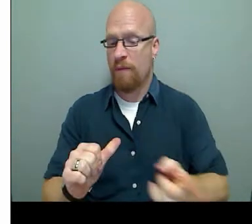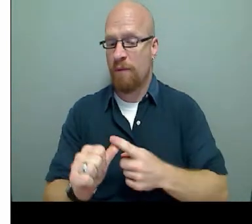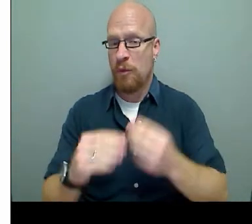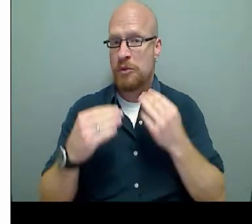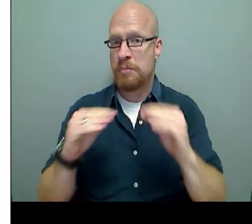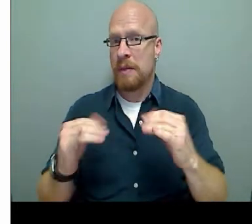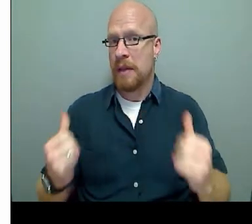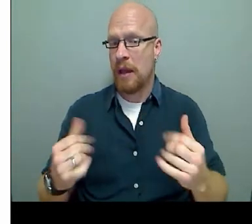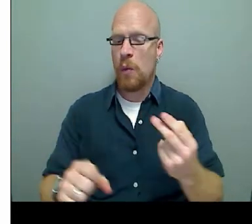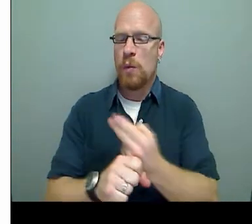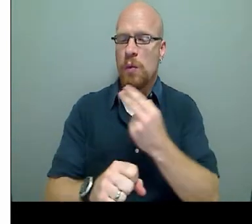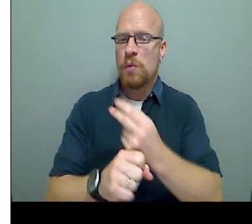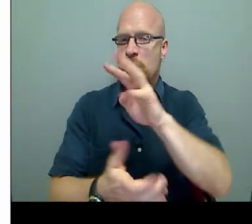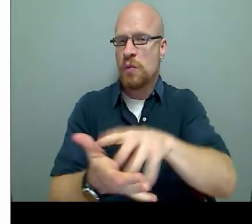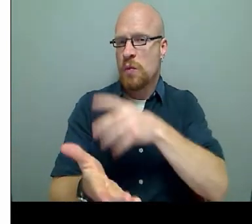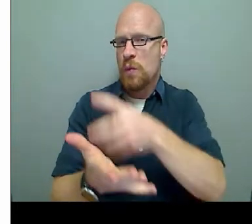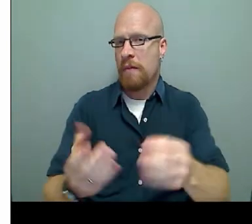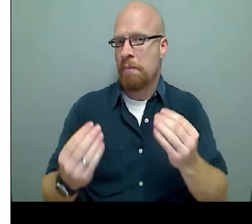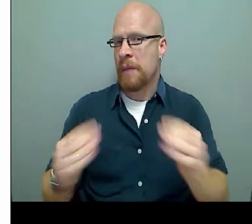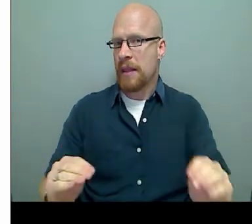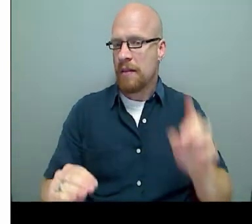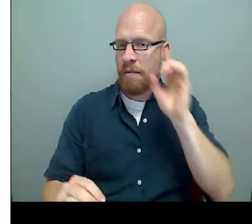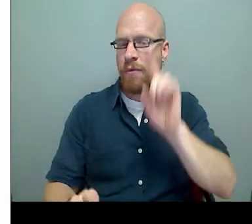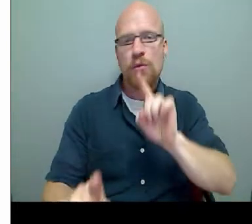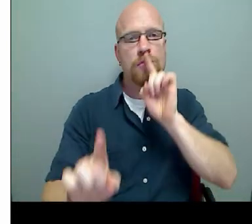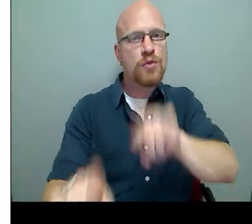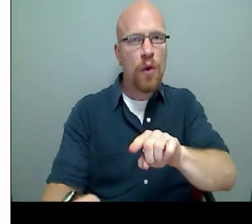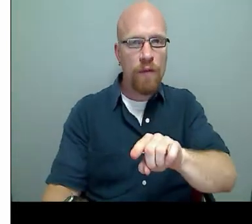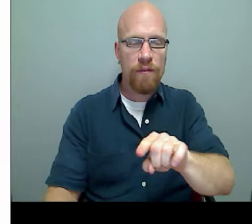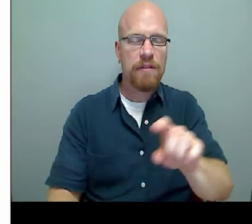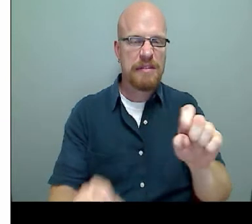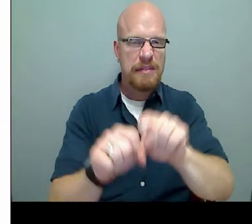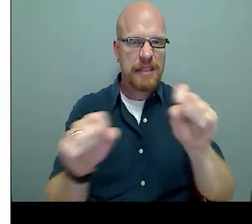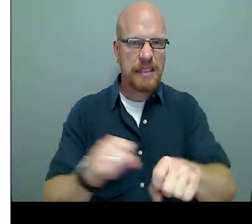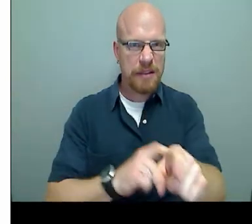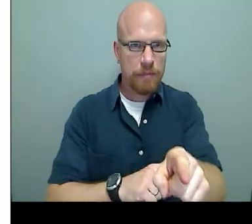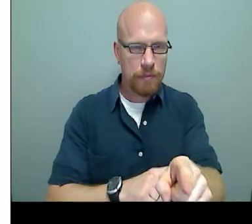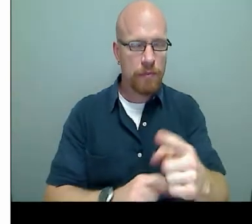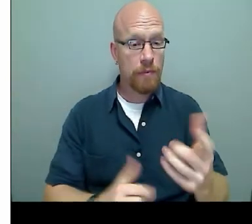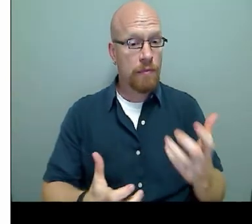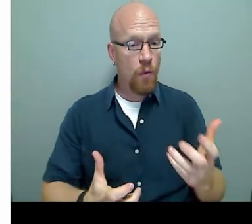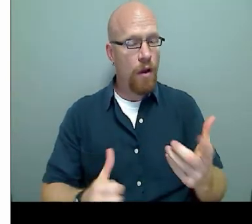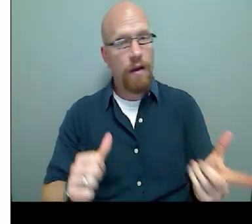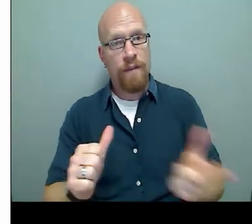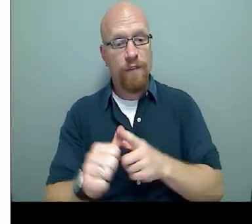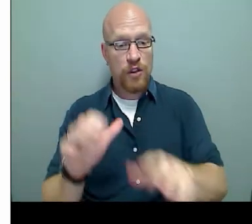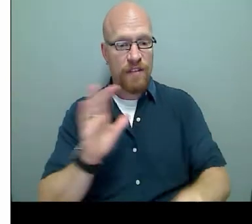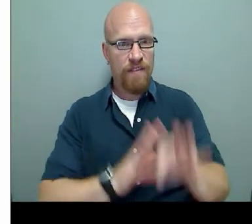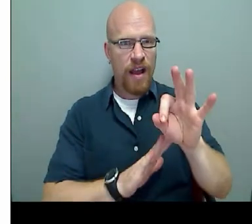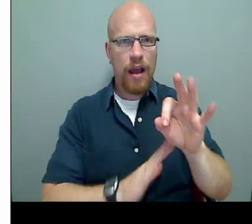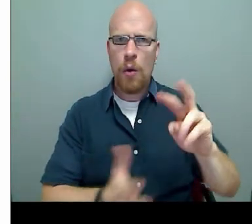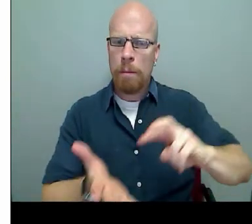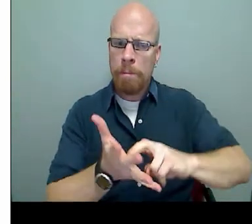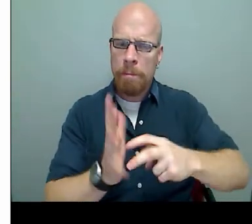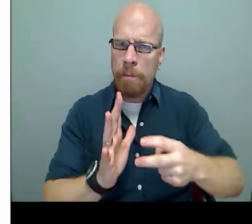There's three methods in total we're going to work on, but today we're going to work on the graphing method to solve the system.